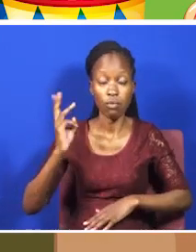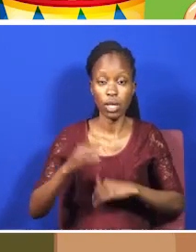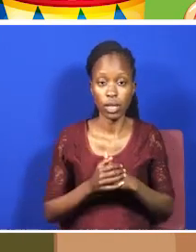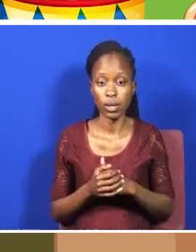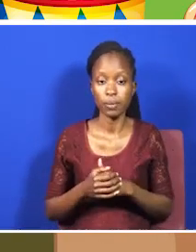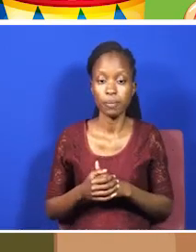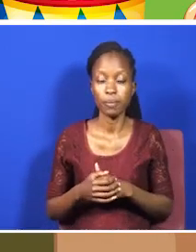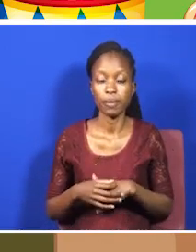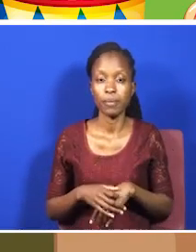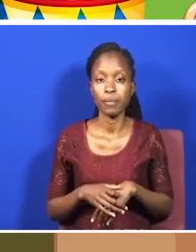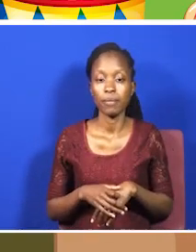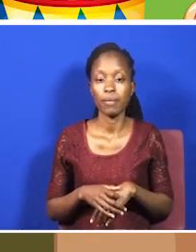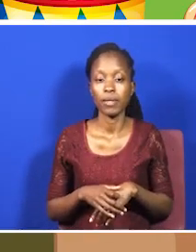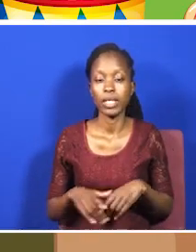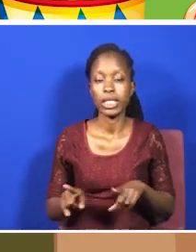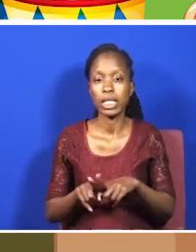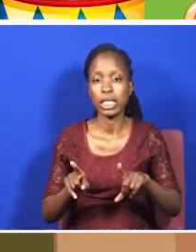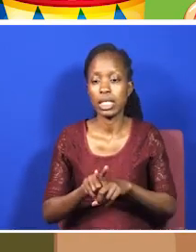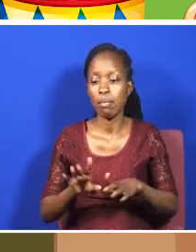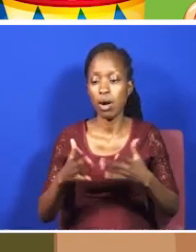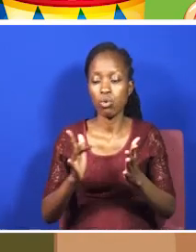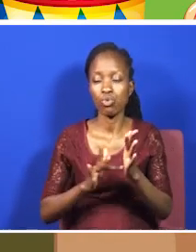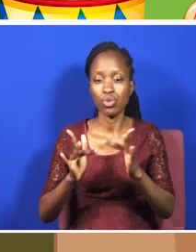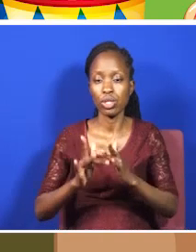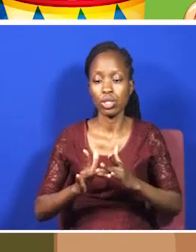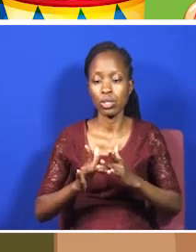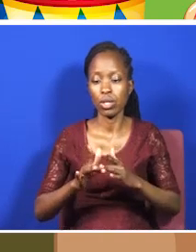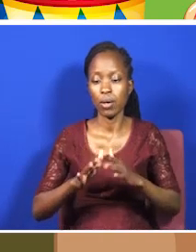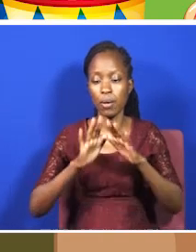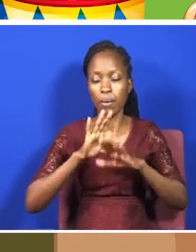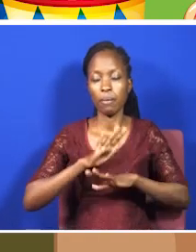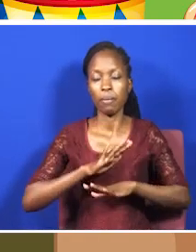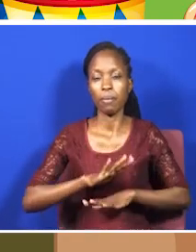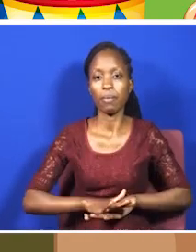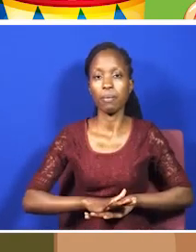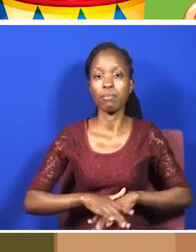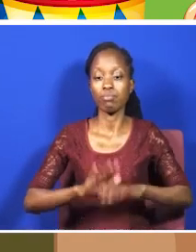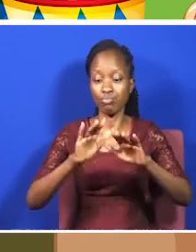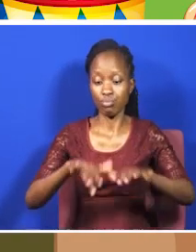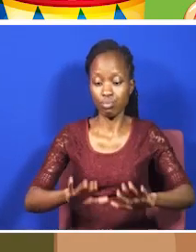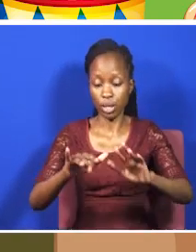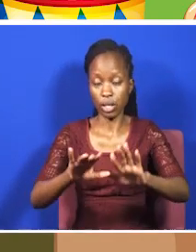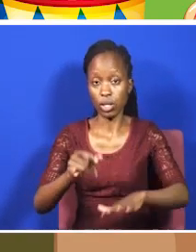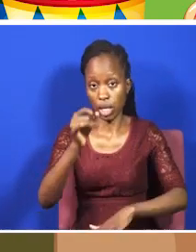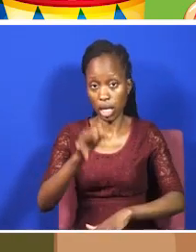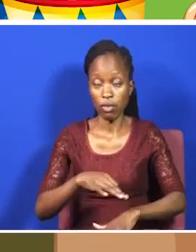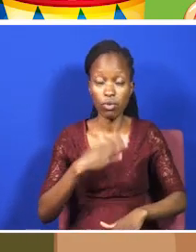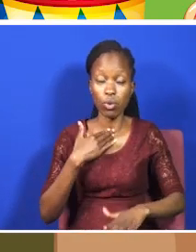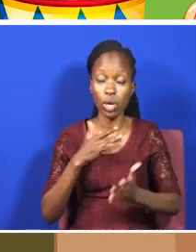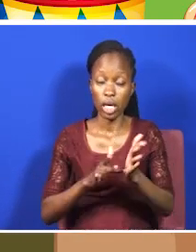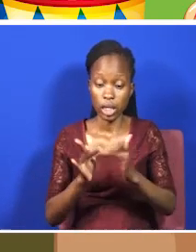be peaceful. So we'll have peace the same way the sea was peaceful.